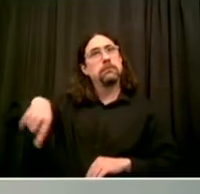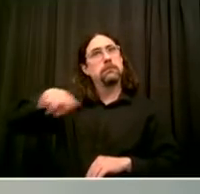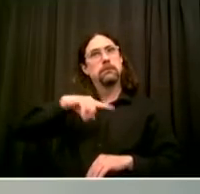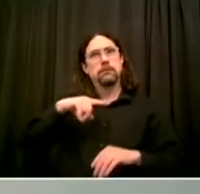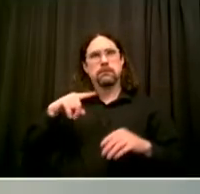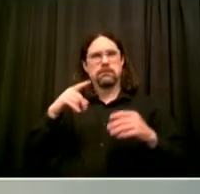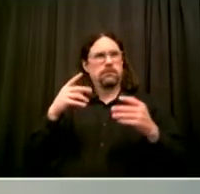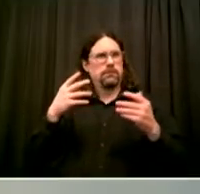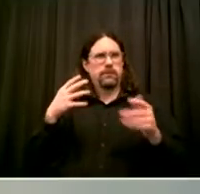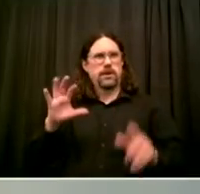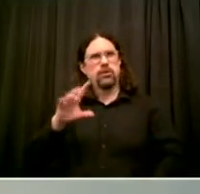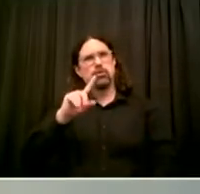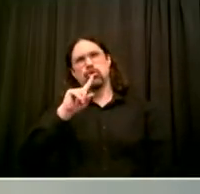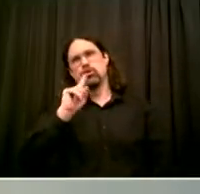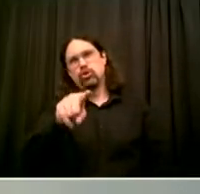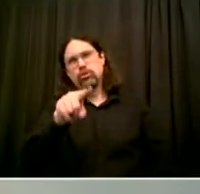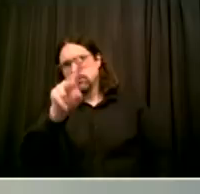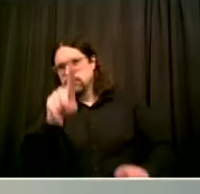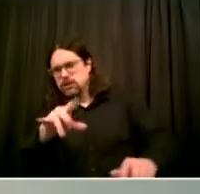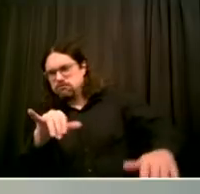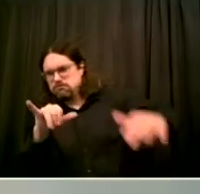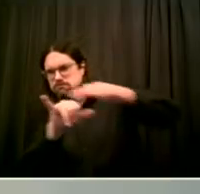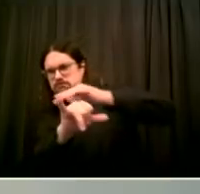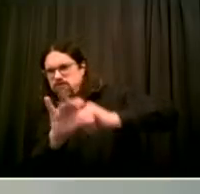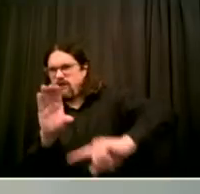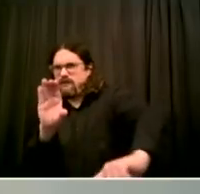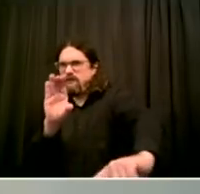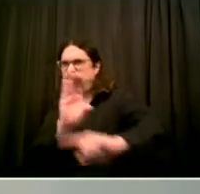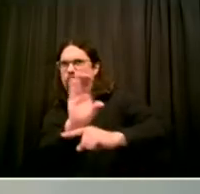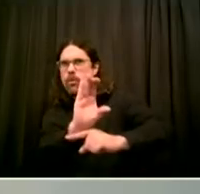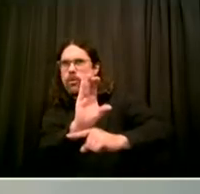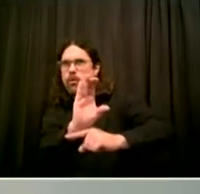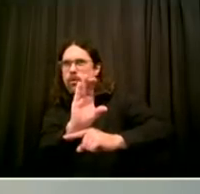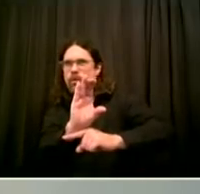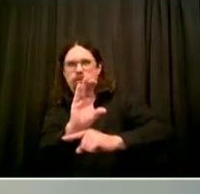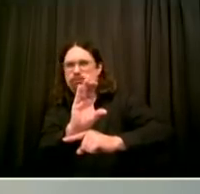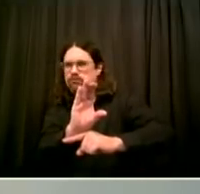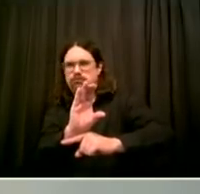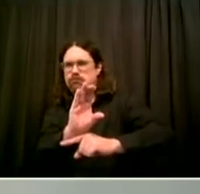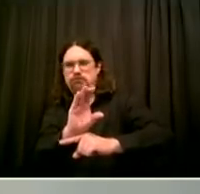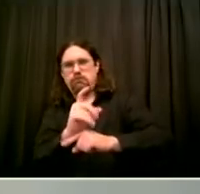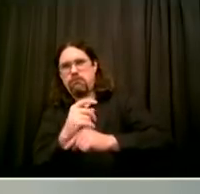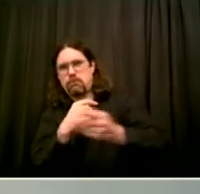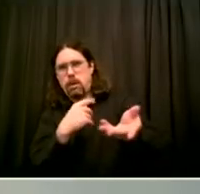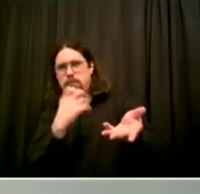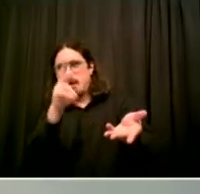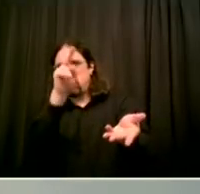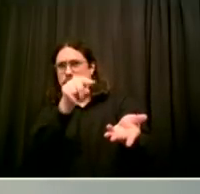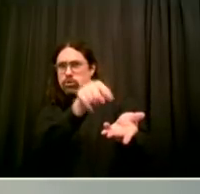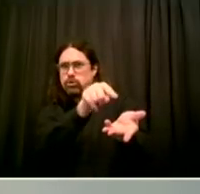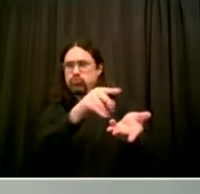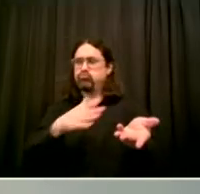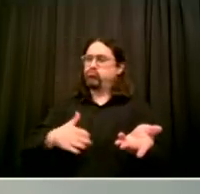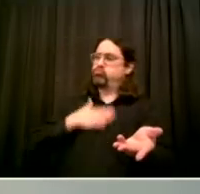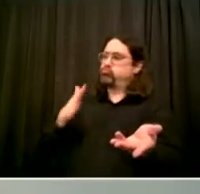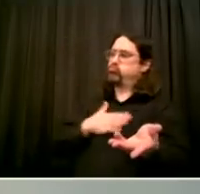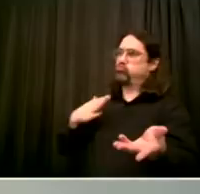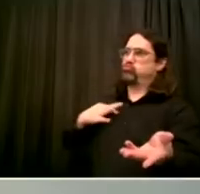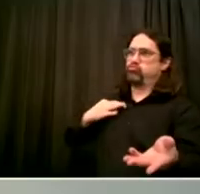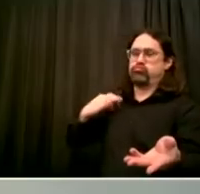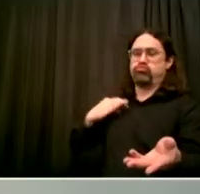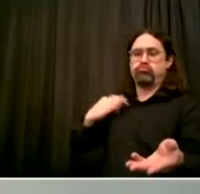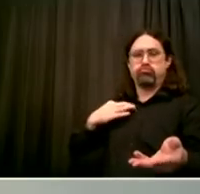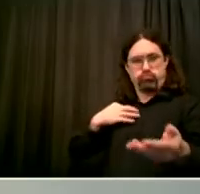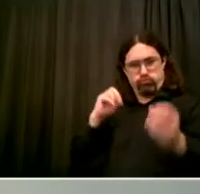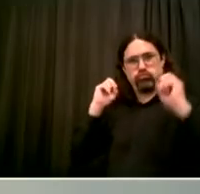effect if you would just stay, in your room. I don't think this is going to turn out to be a problem for us. Dr.